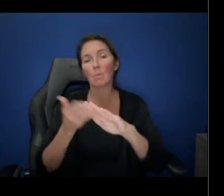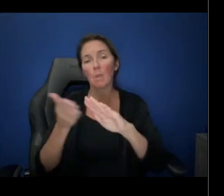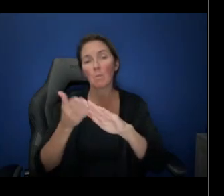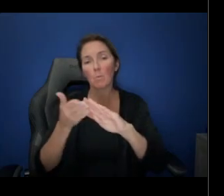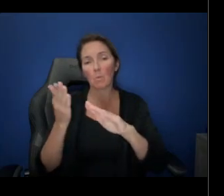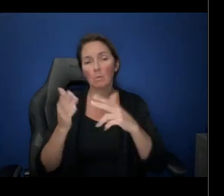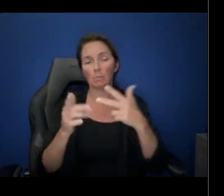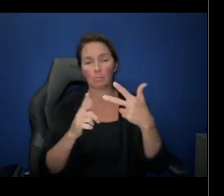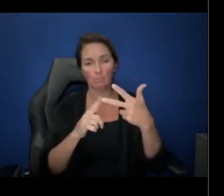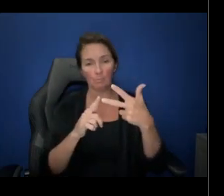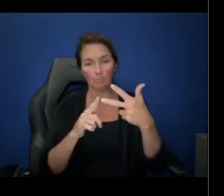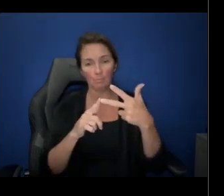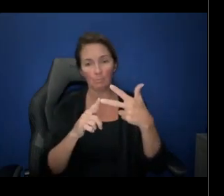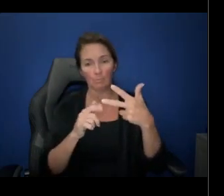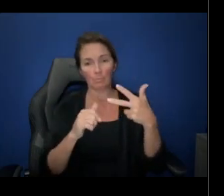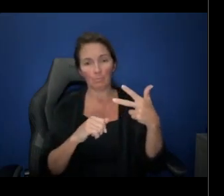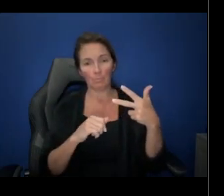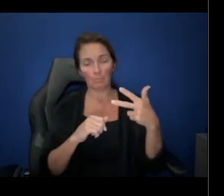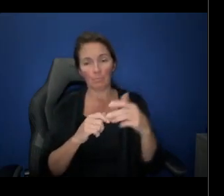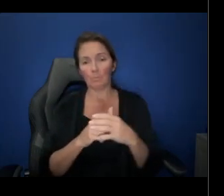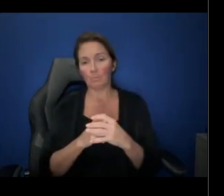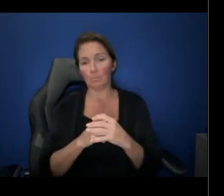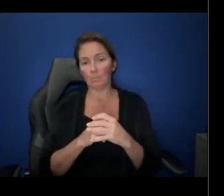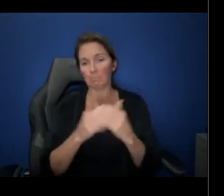And the third option, operable.